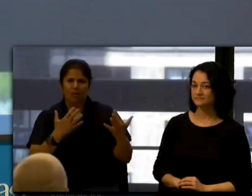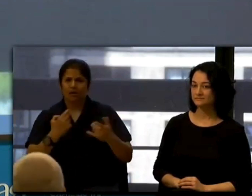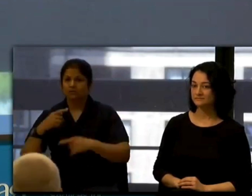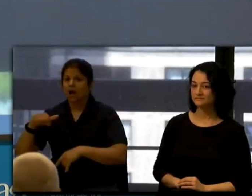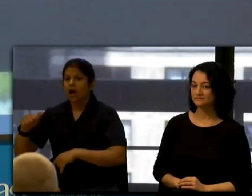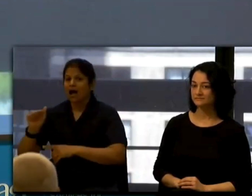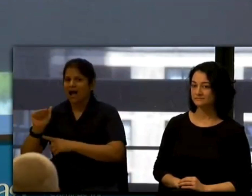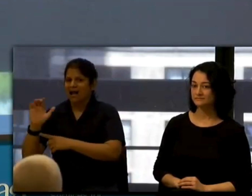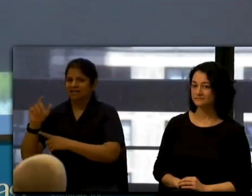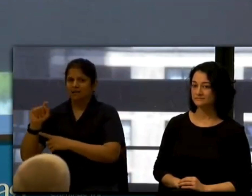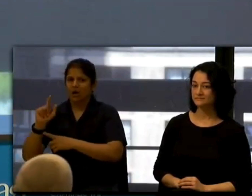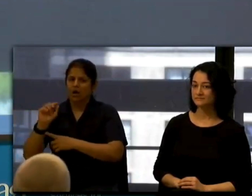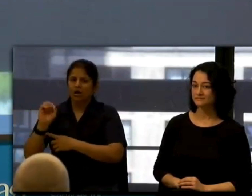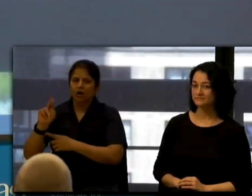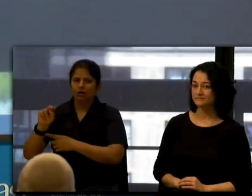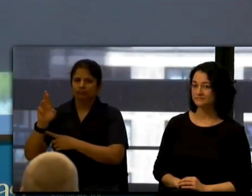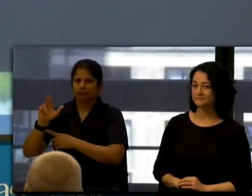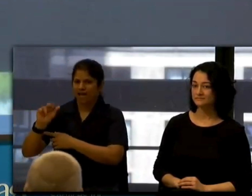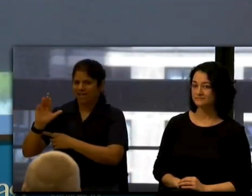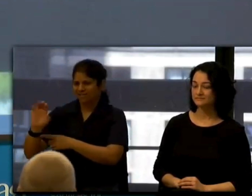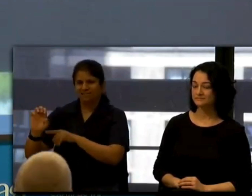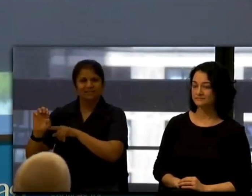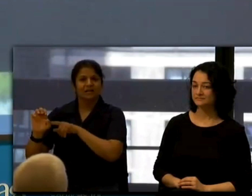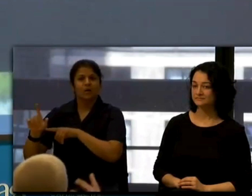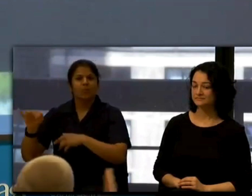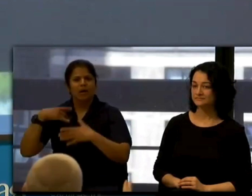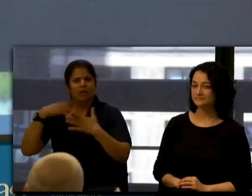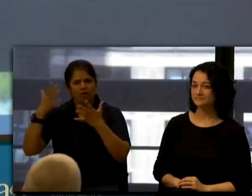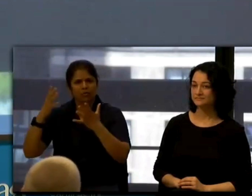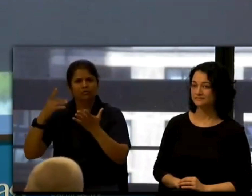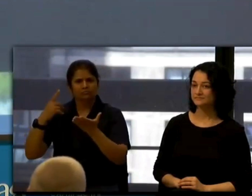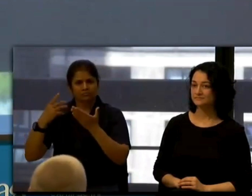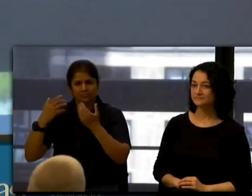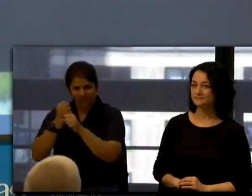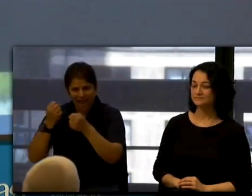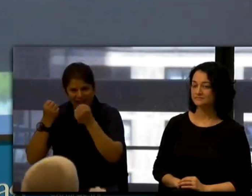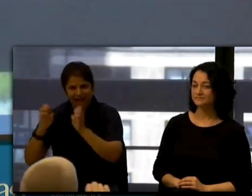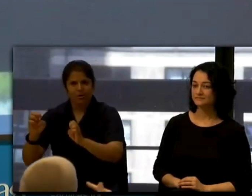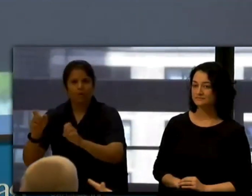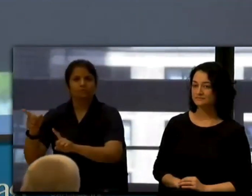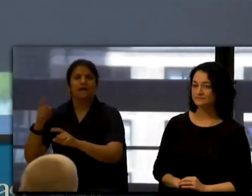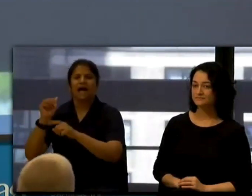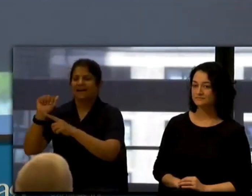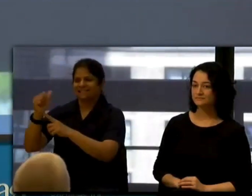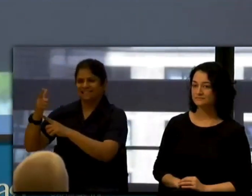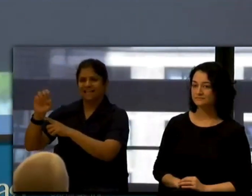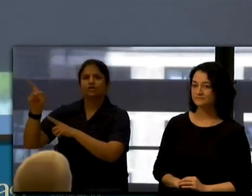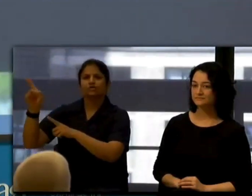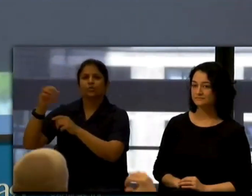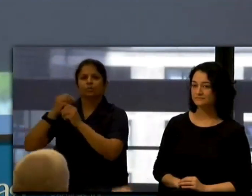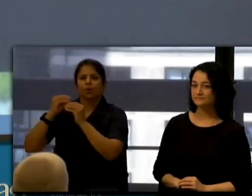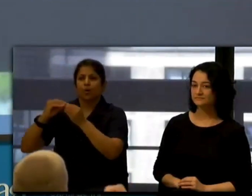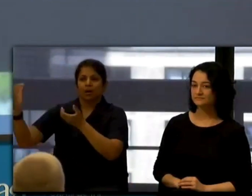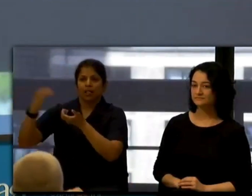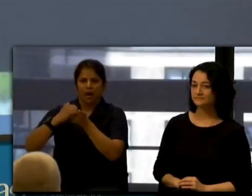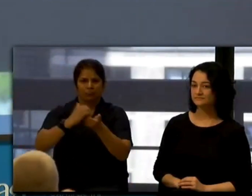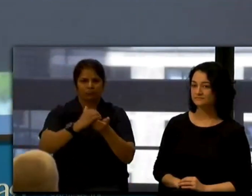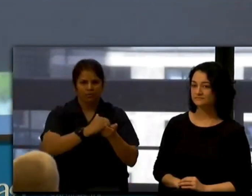those SAGE is undertaking to forge ever stronger unions among aging and disability